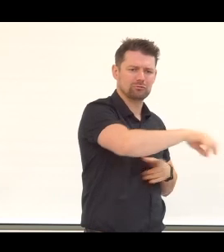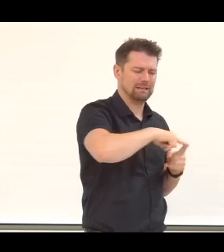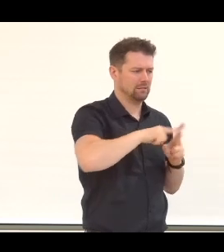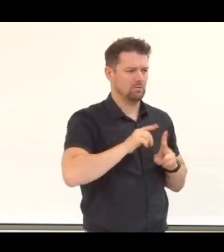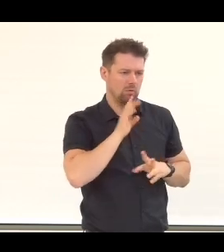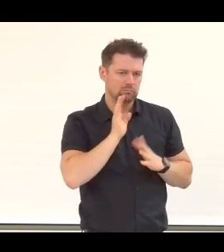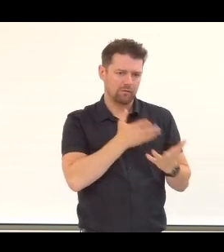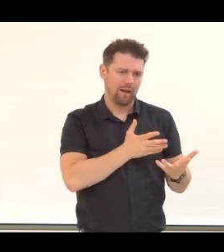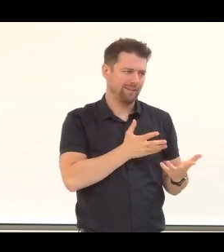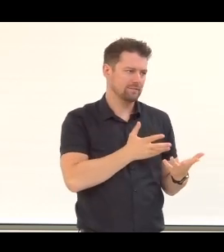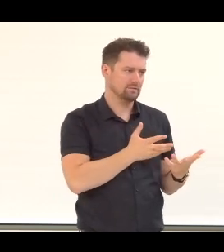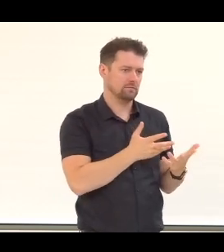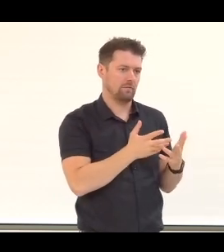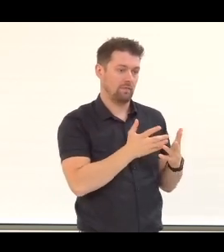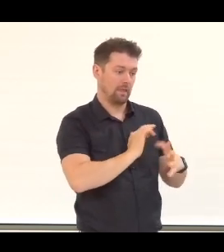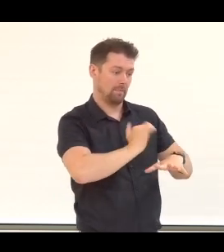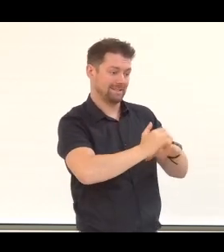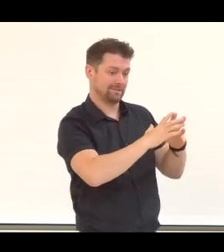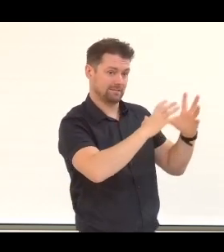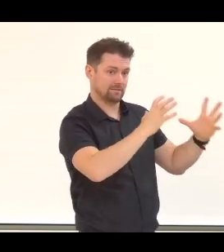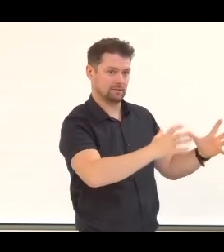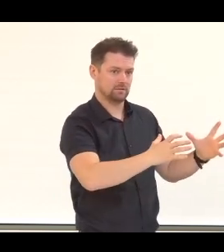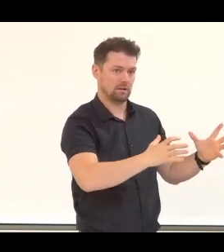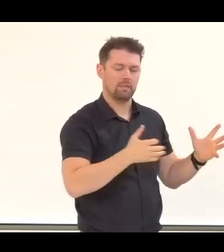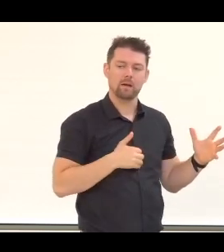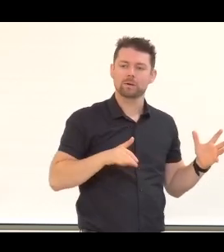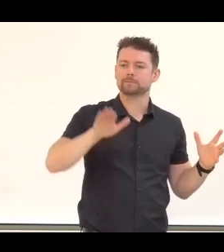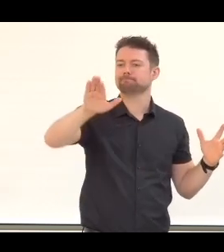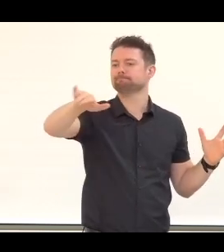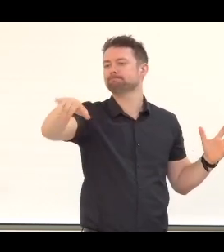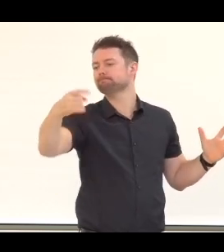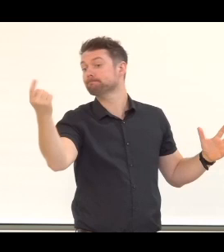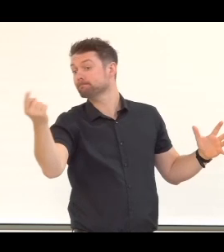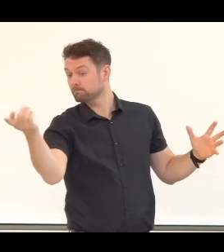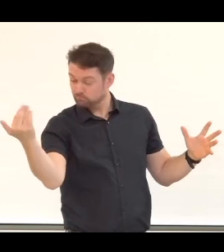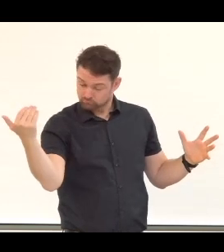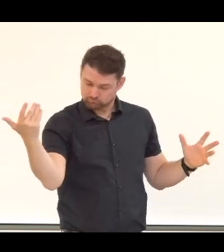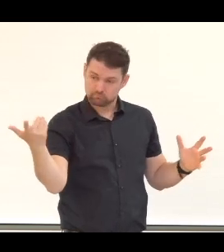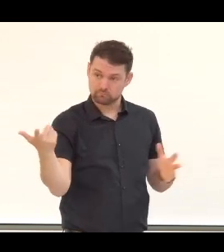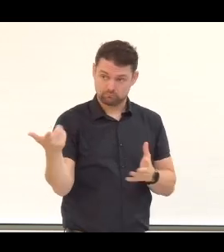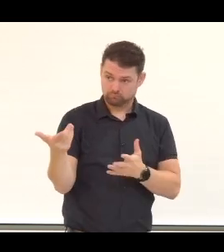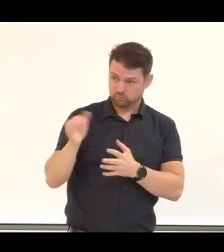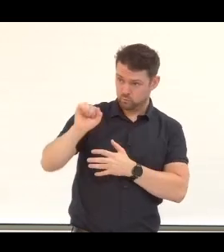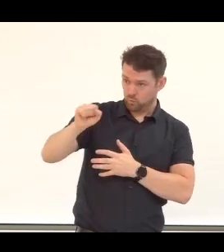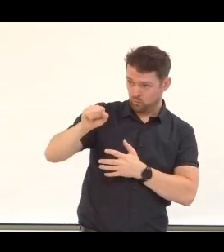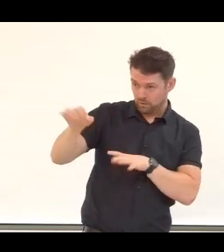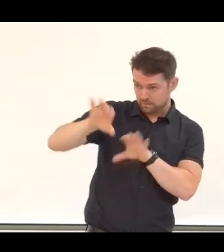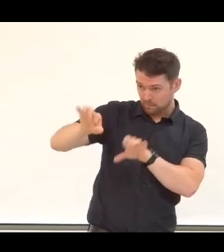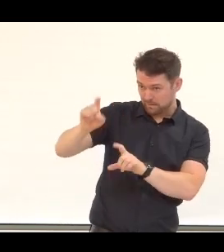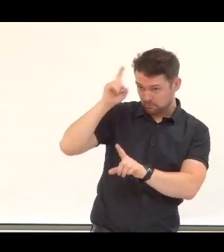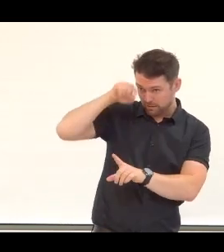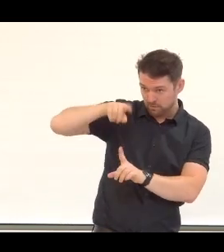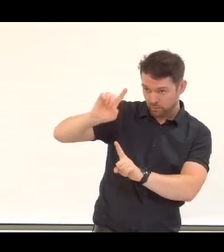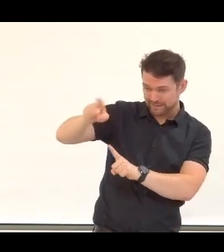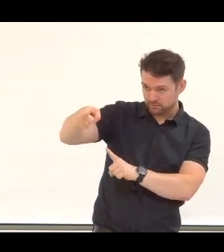provide, through the host country, a habitat, and then we invite people to come to us and propose experiments. So for the next